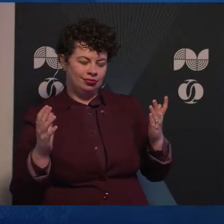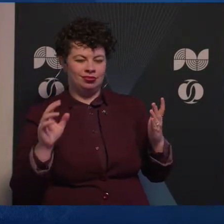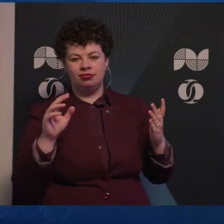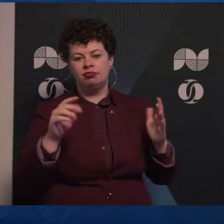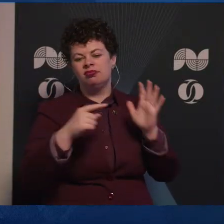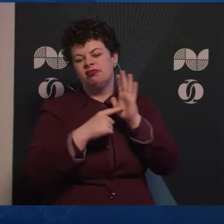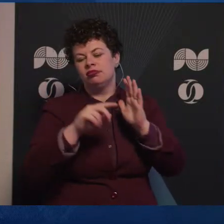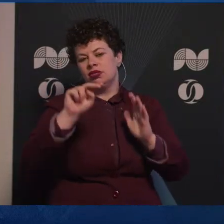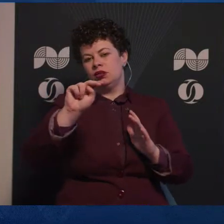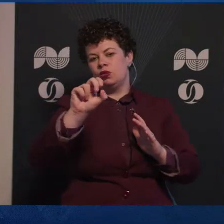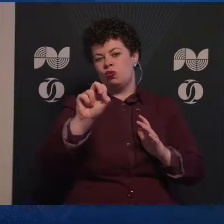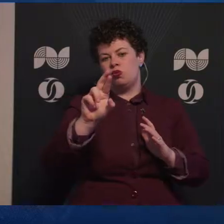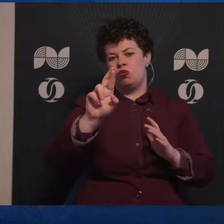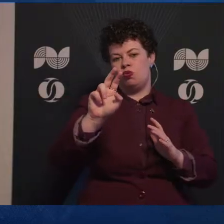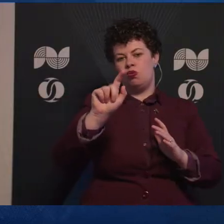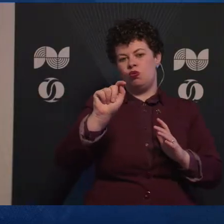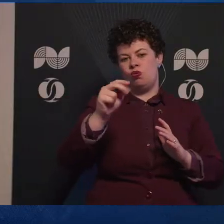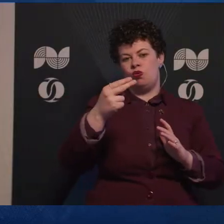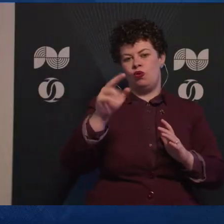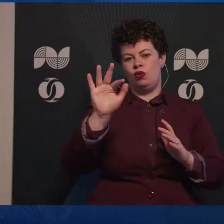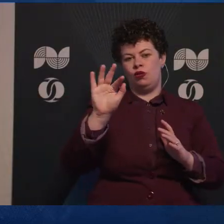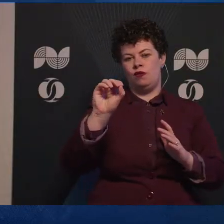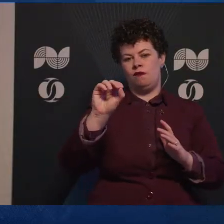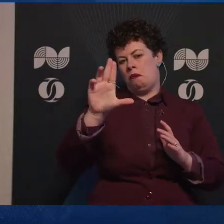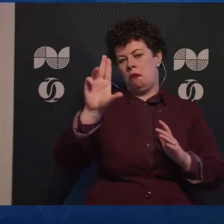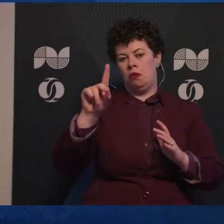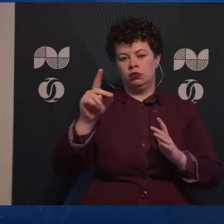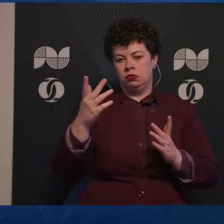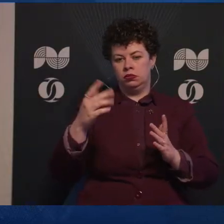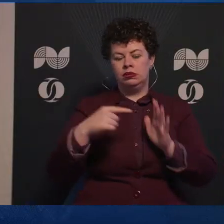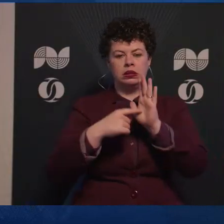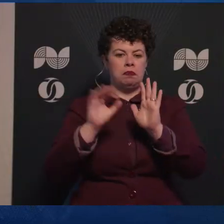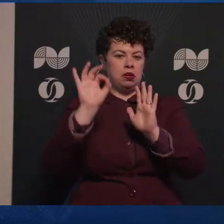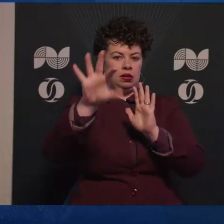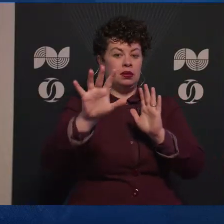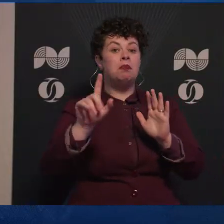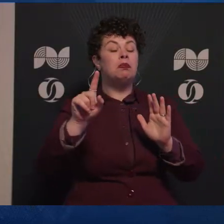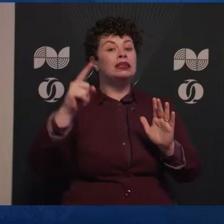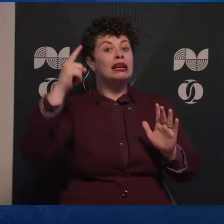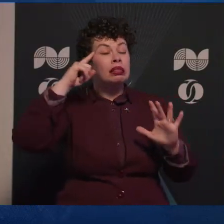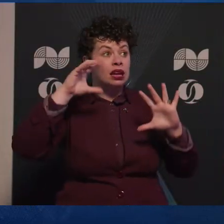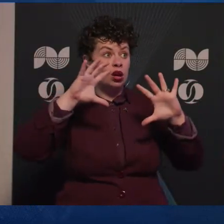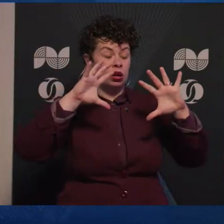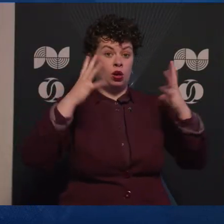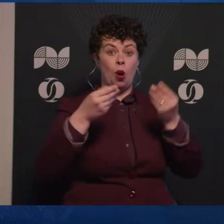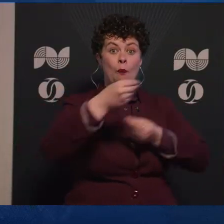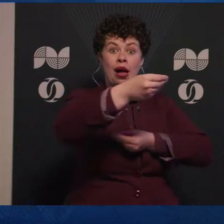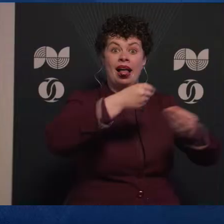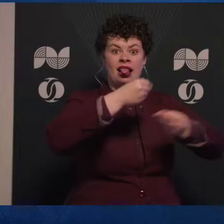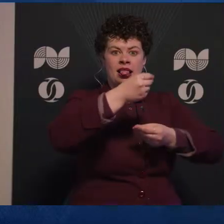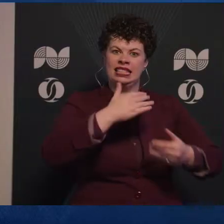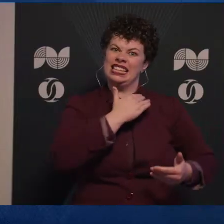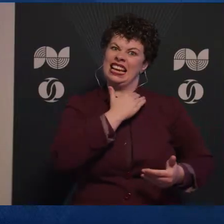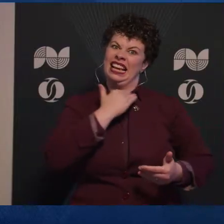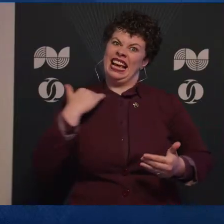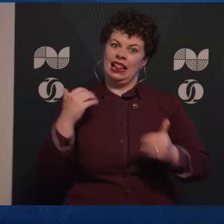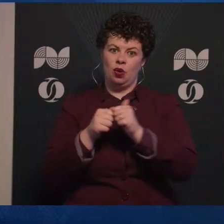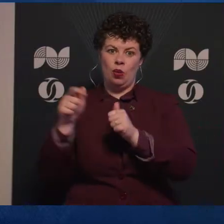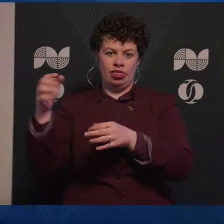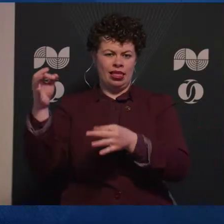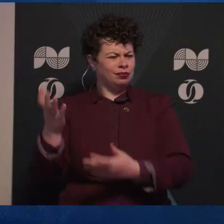of thing. I don't think that it is killing globalization at this point, right? I mean, it's much